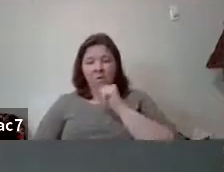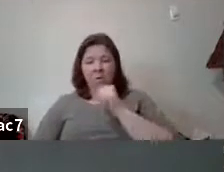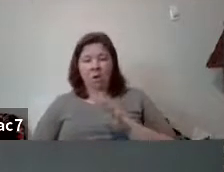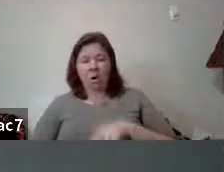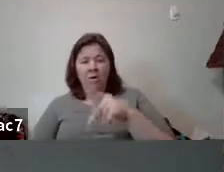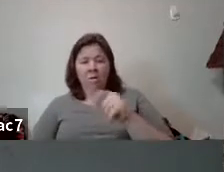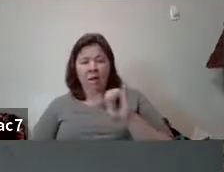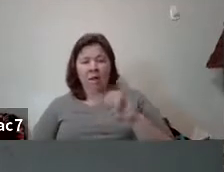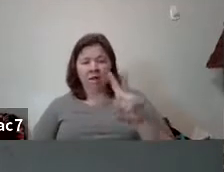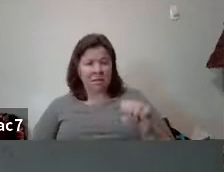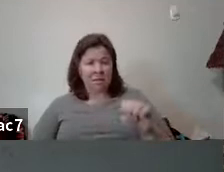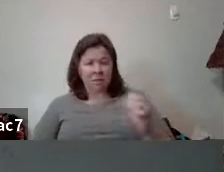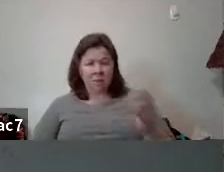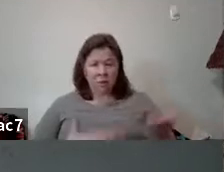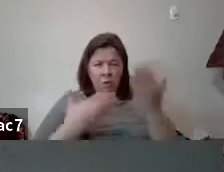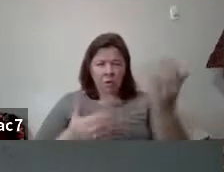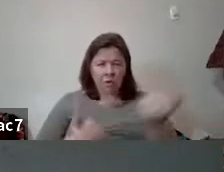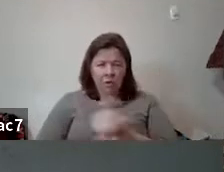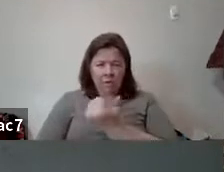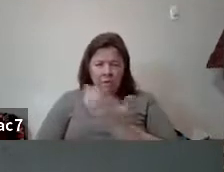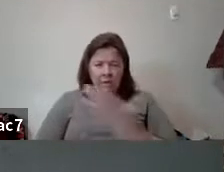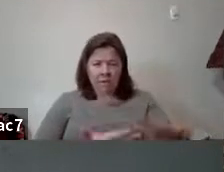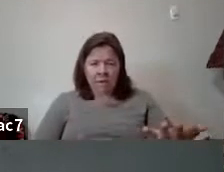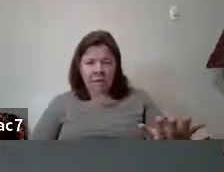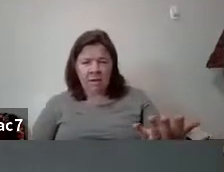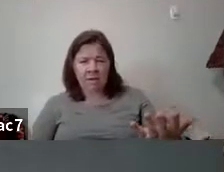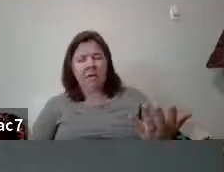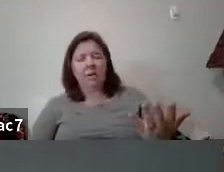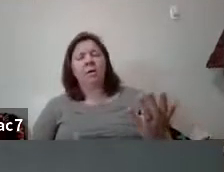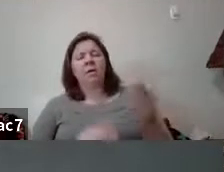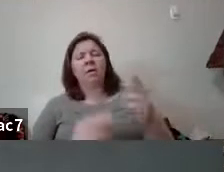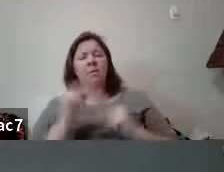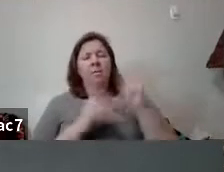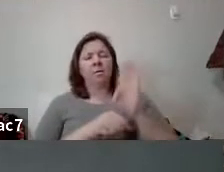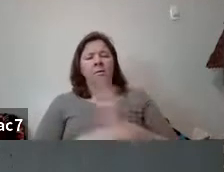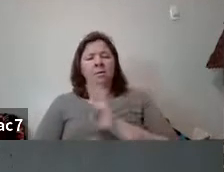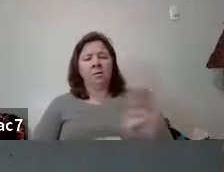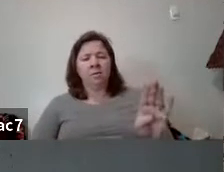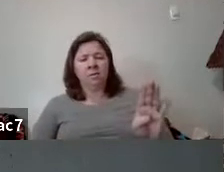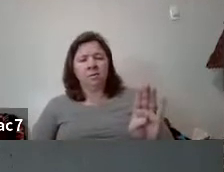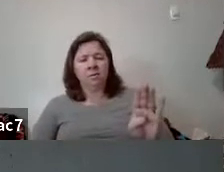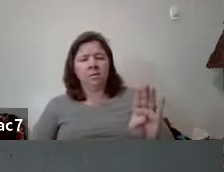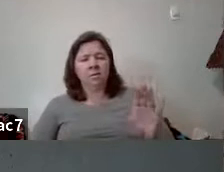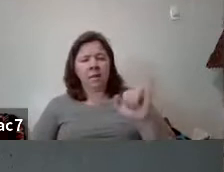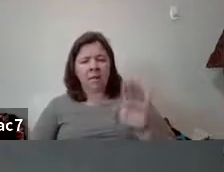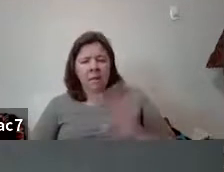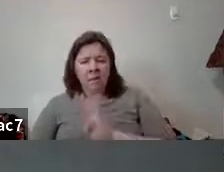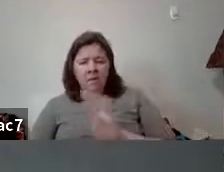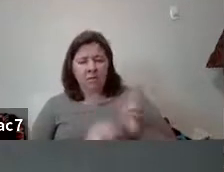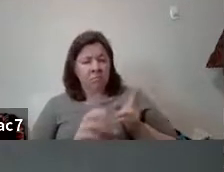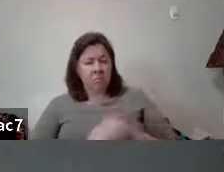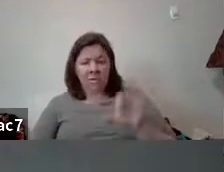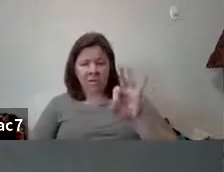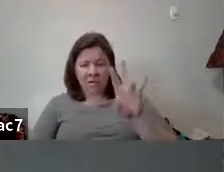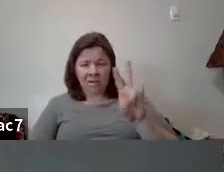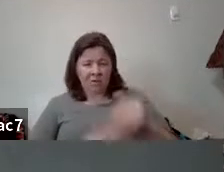is offering all of that to us, building our team for us, build our business, because this is a business. It's our business for $97. What